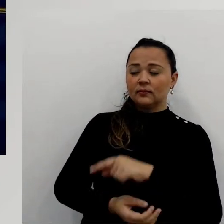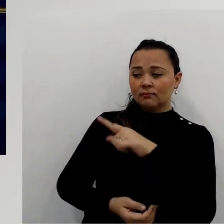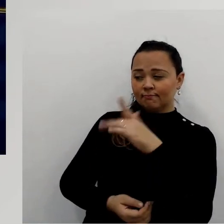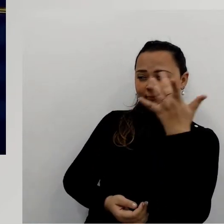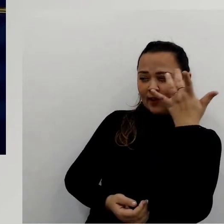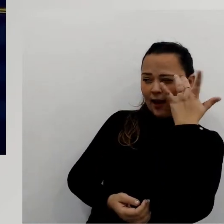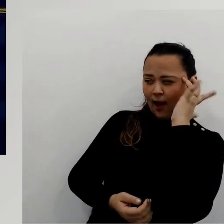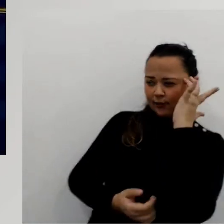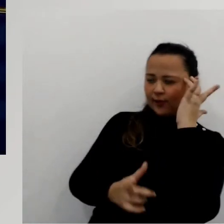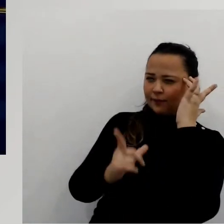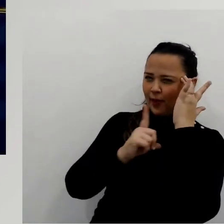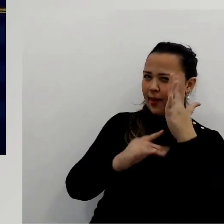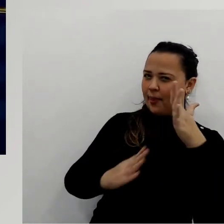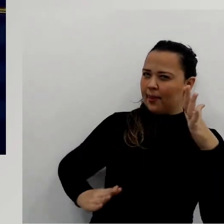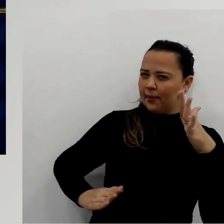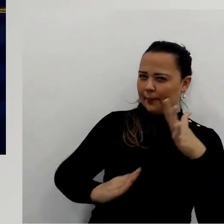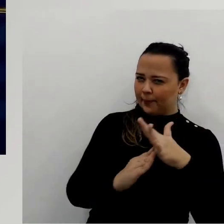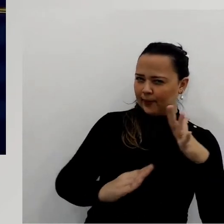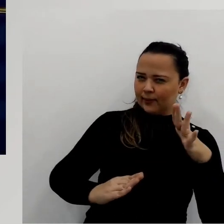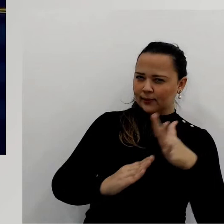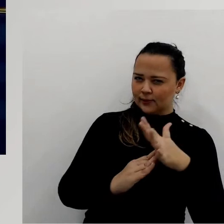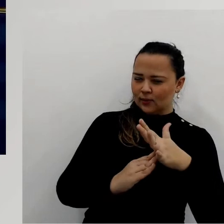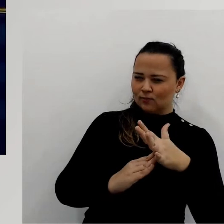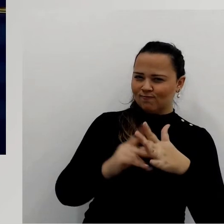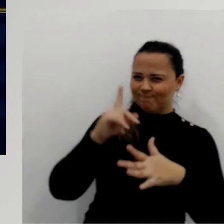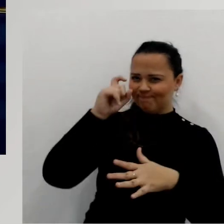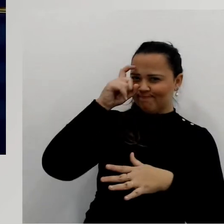Do you consider